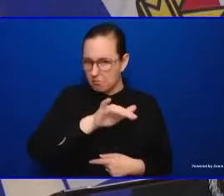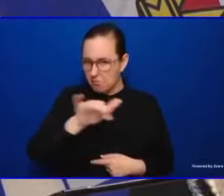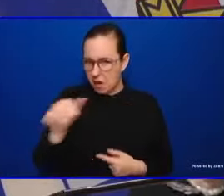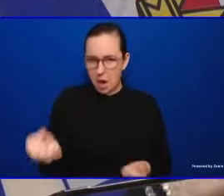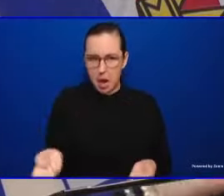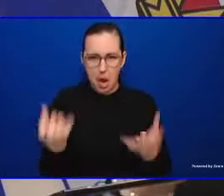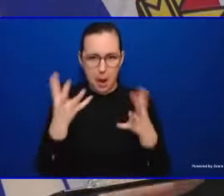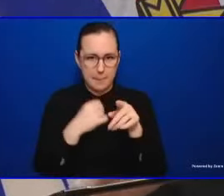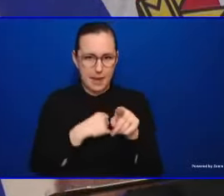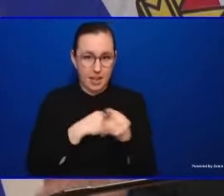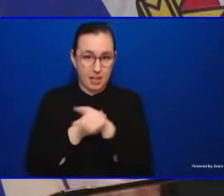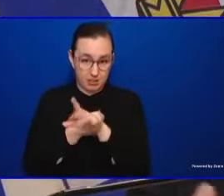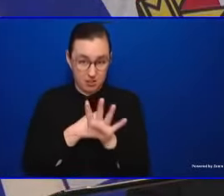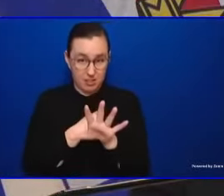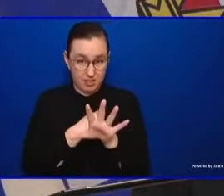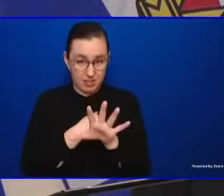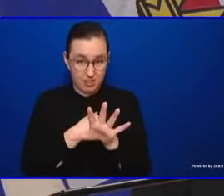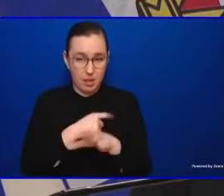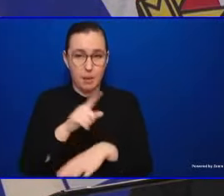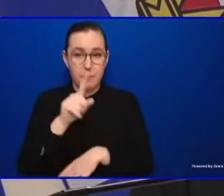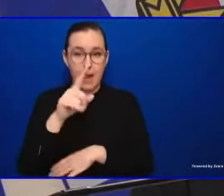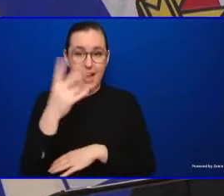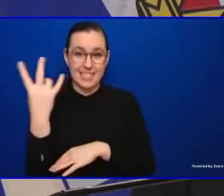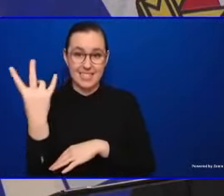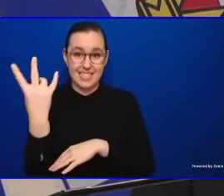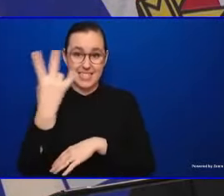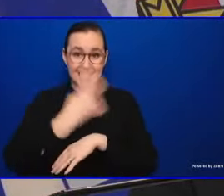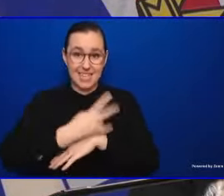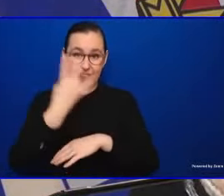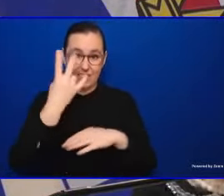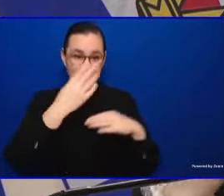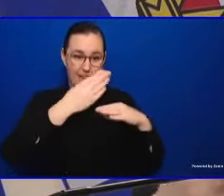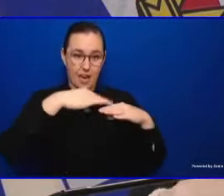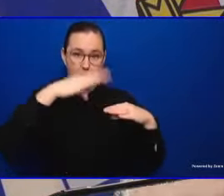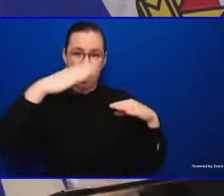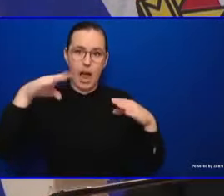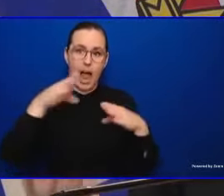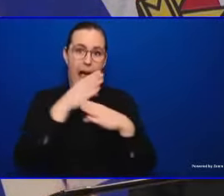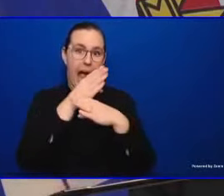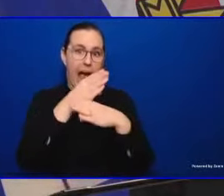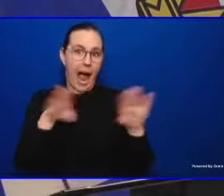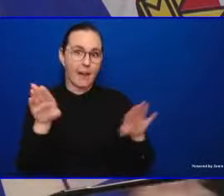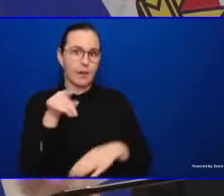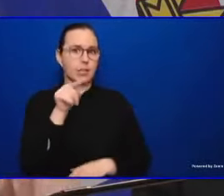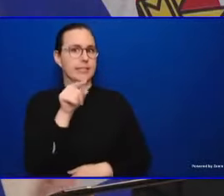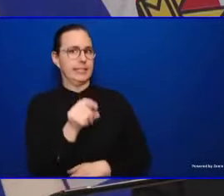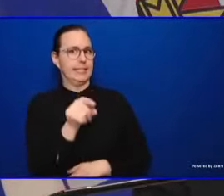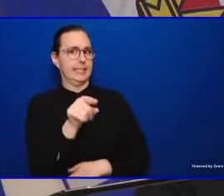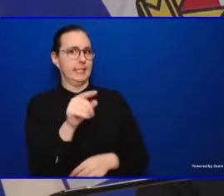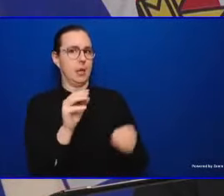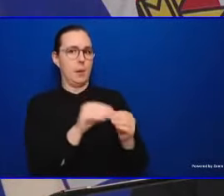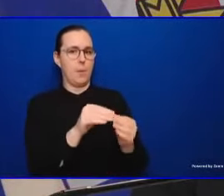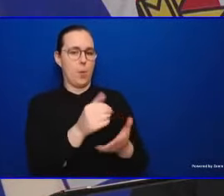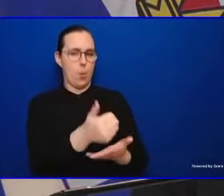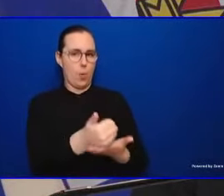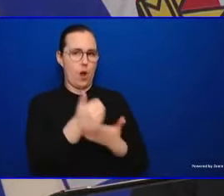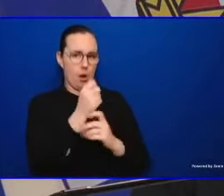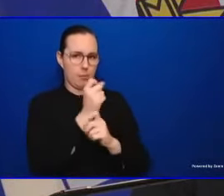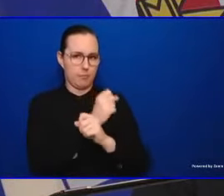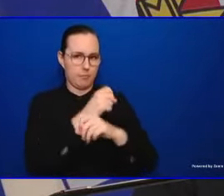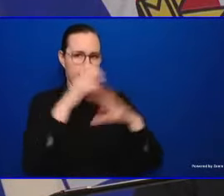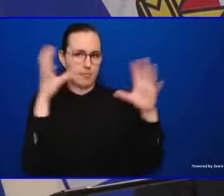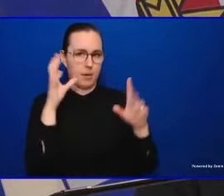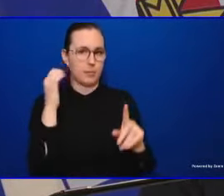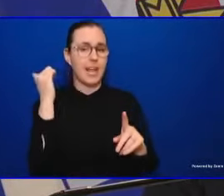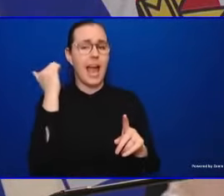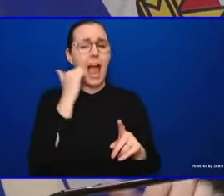us a better sense, because that takes into account daily variations that we see in different testing centers and testing